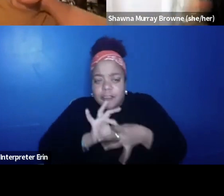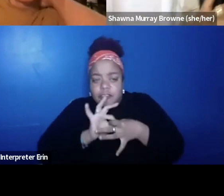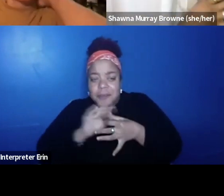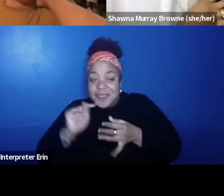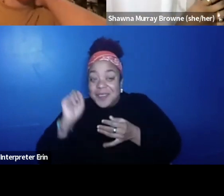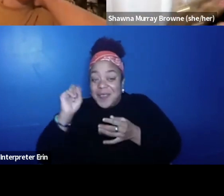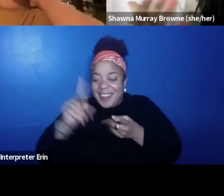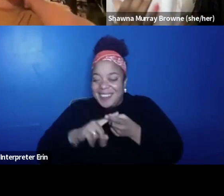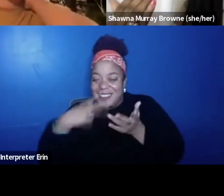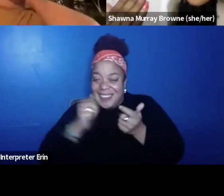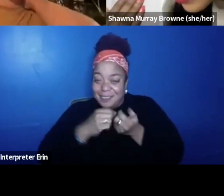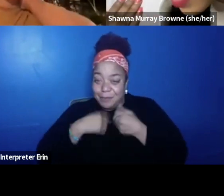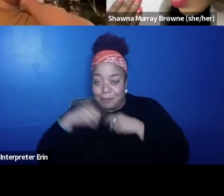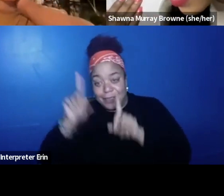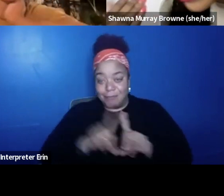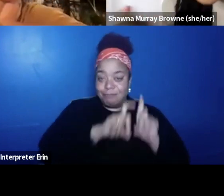let's say I